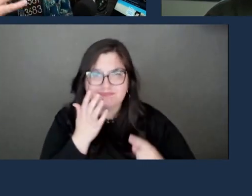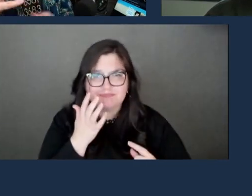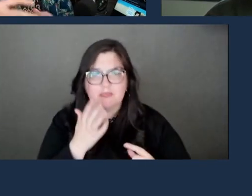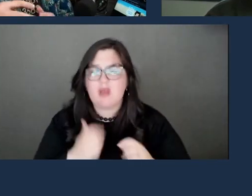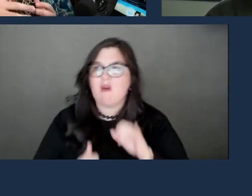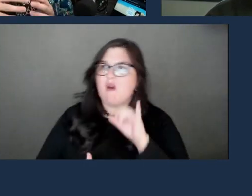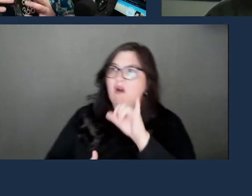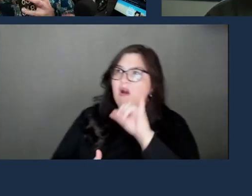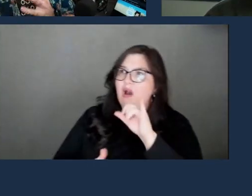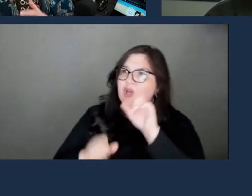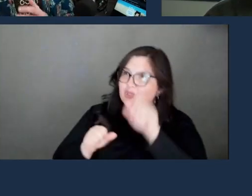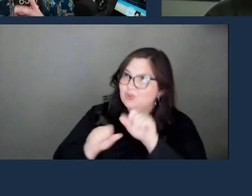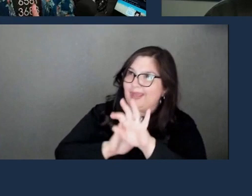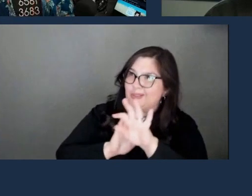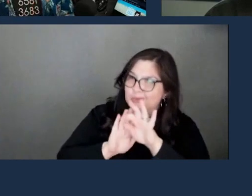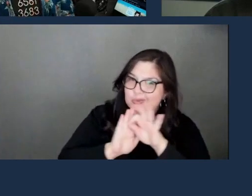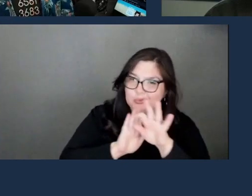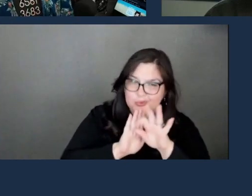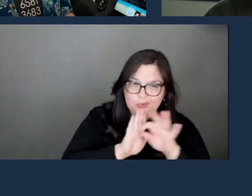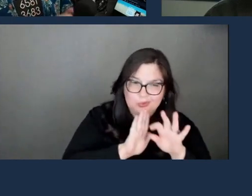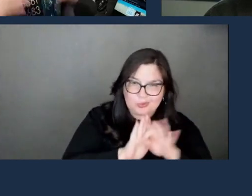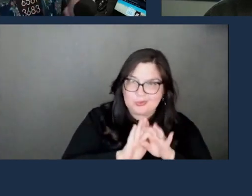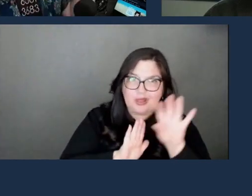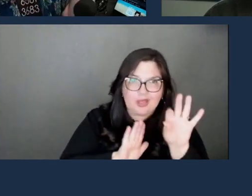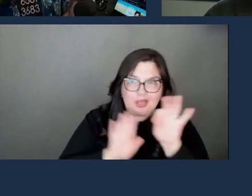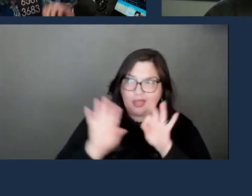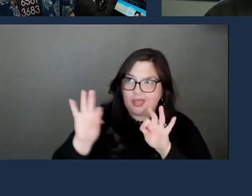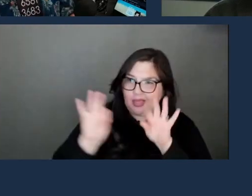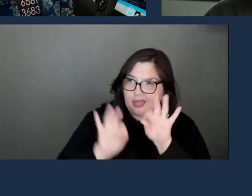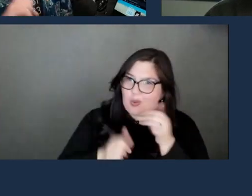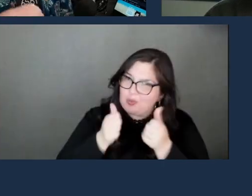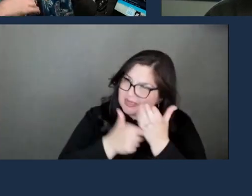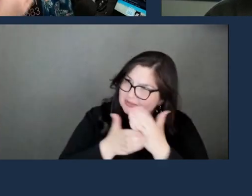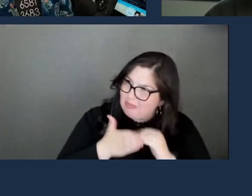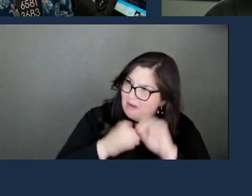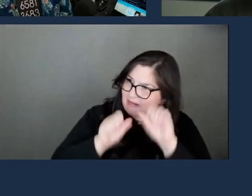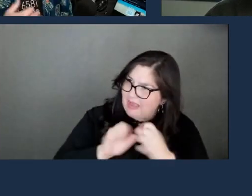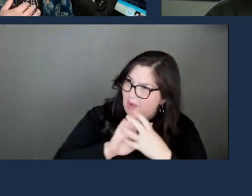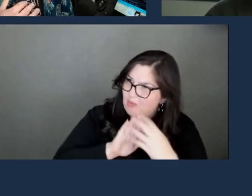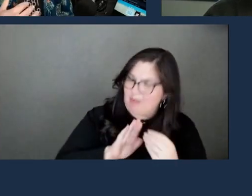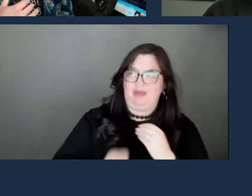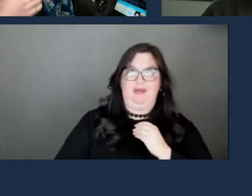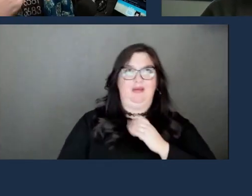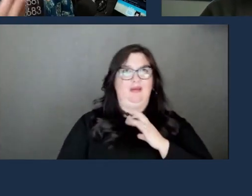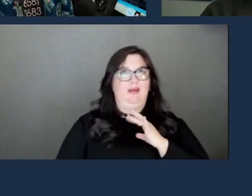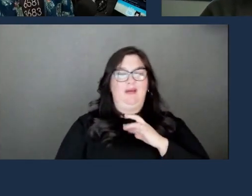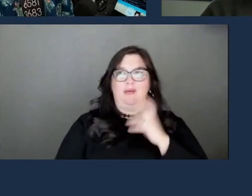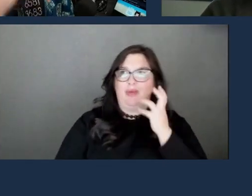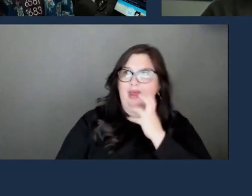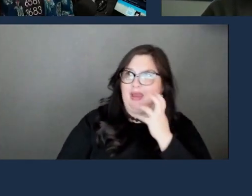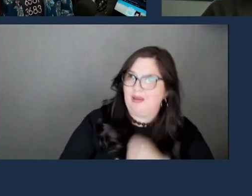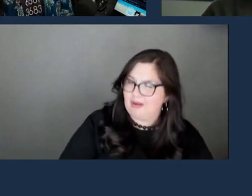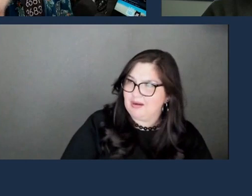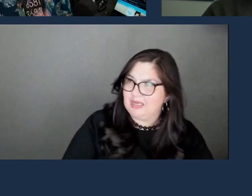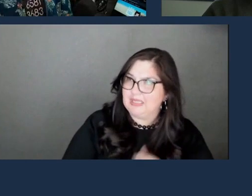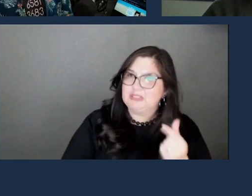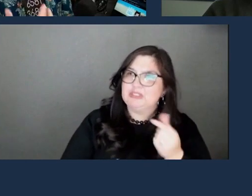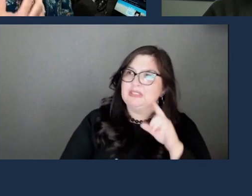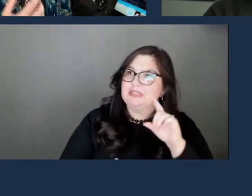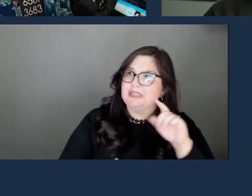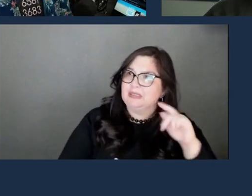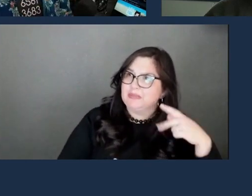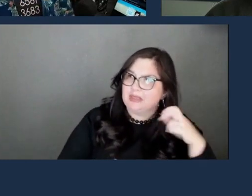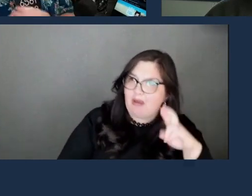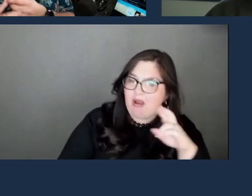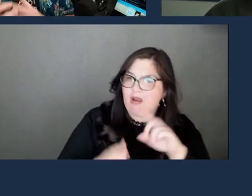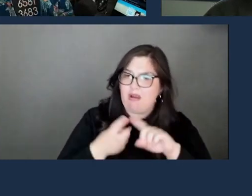that you can choose which part of your bucket will be replicated is just chef's kiss. I love that fact because GDPR, data regulations,